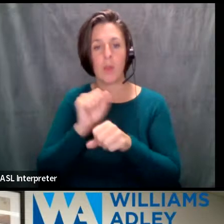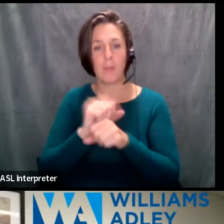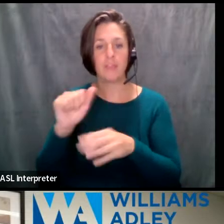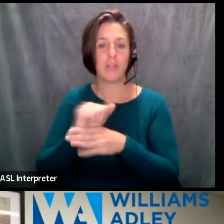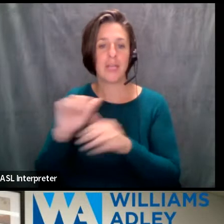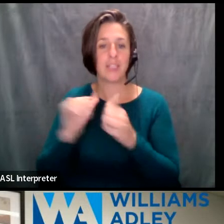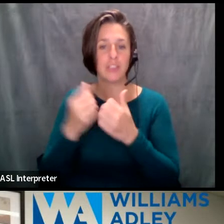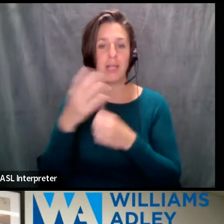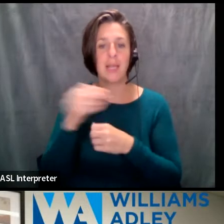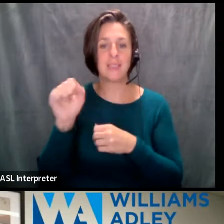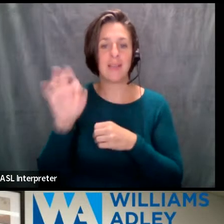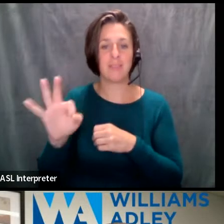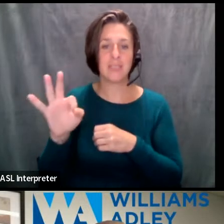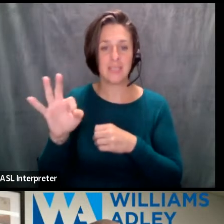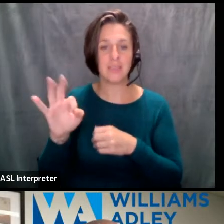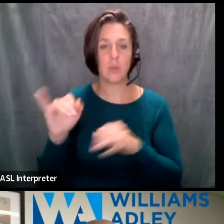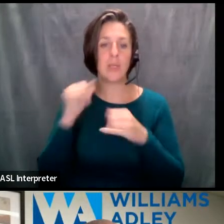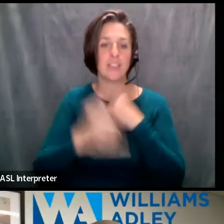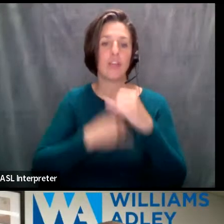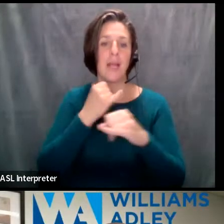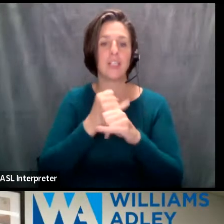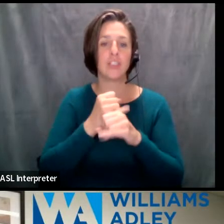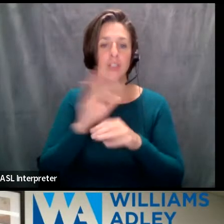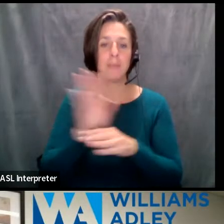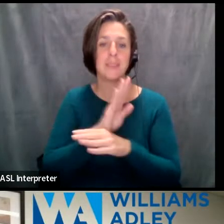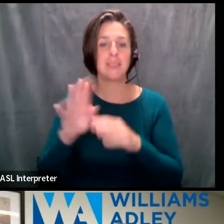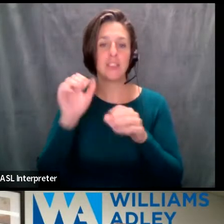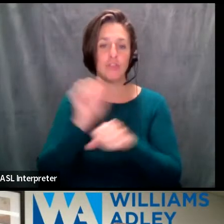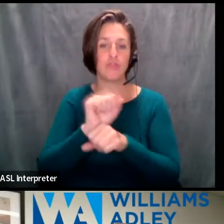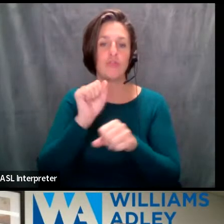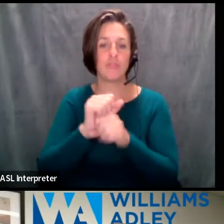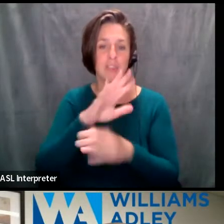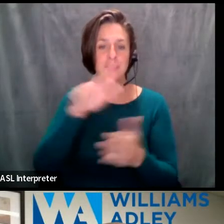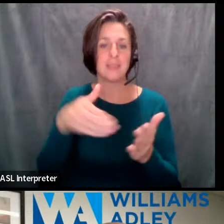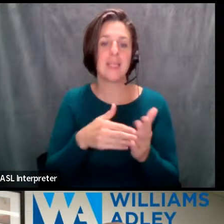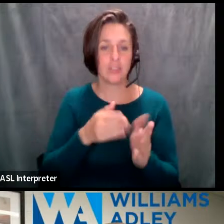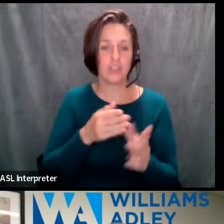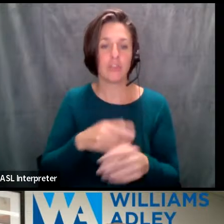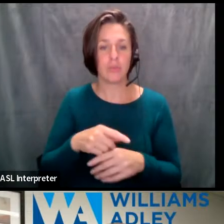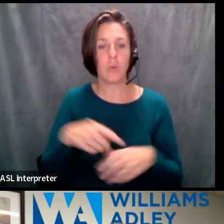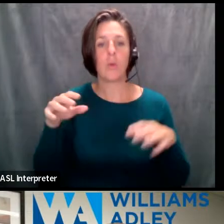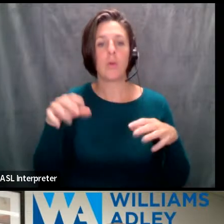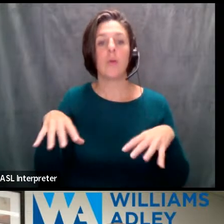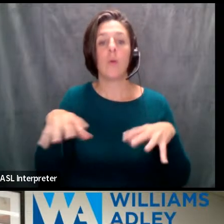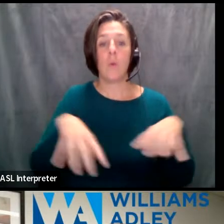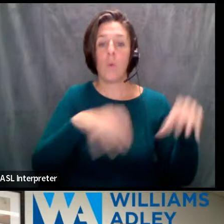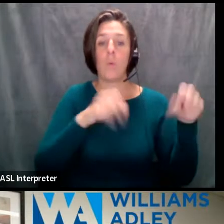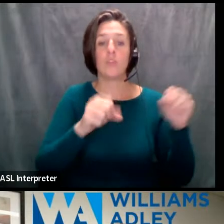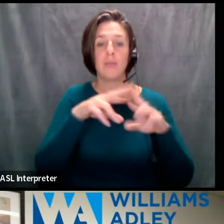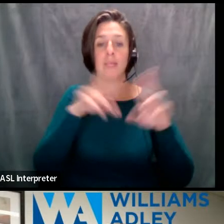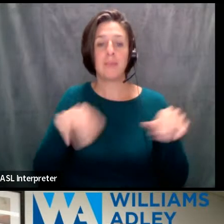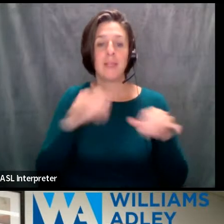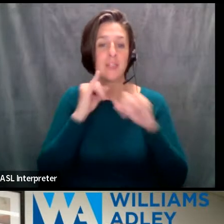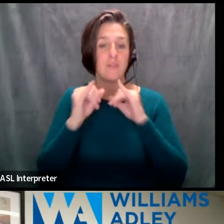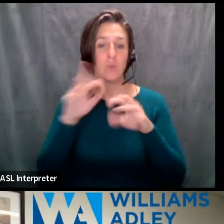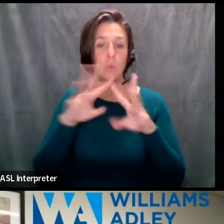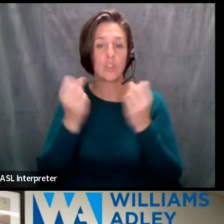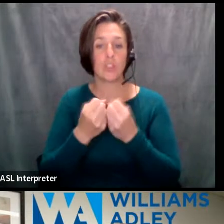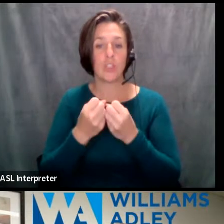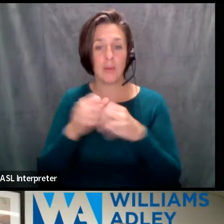Airport Business and Career Center, hosted a resume and interview workshop. The event, open to